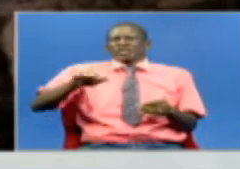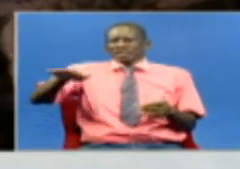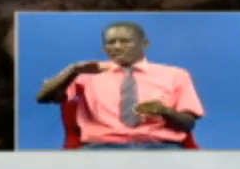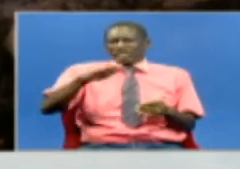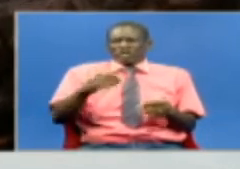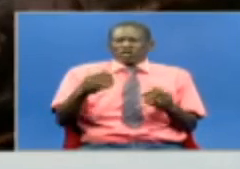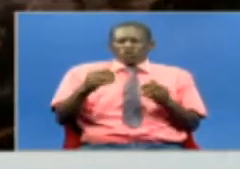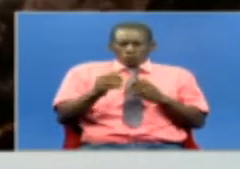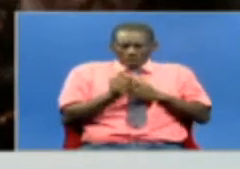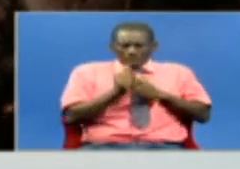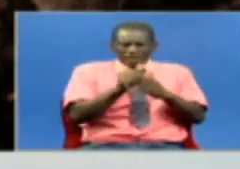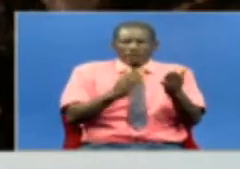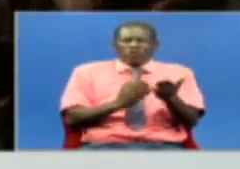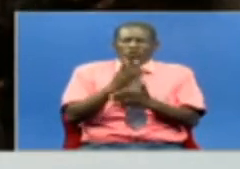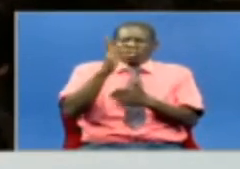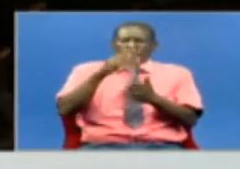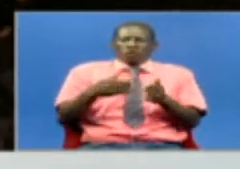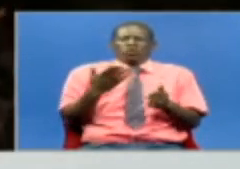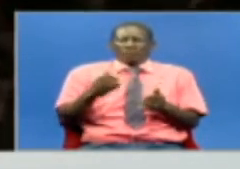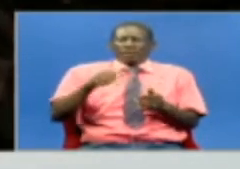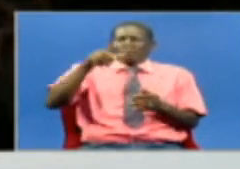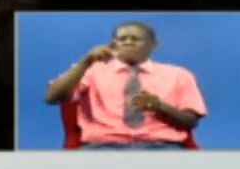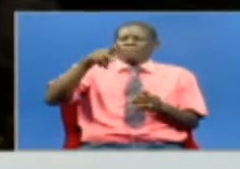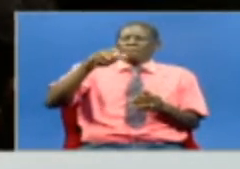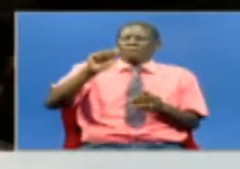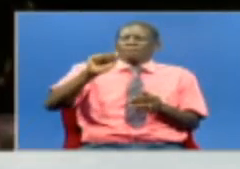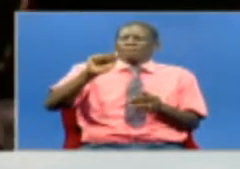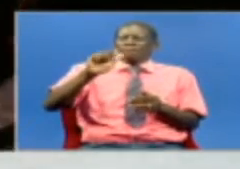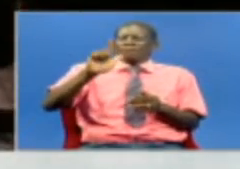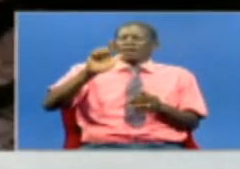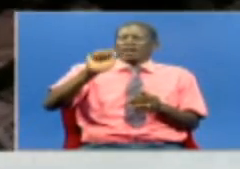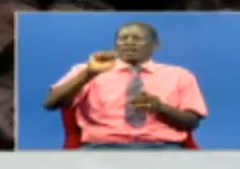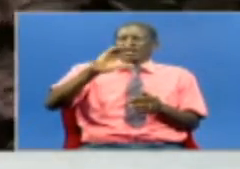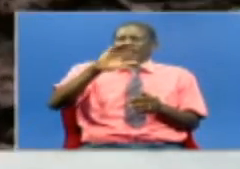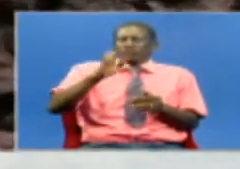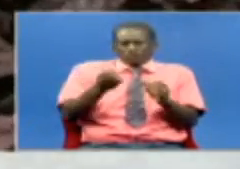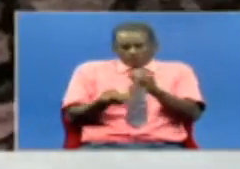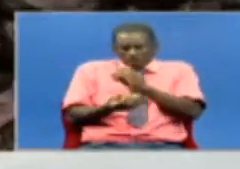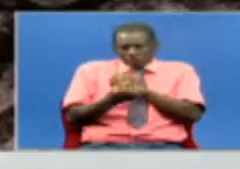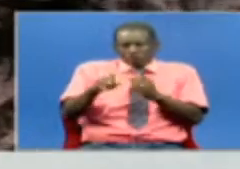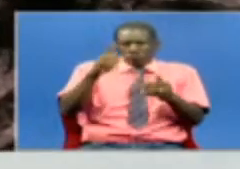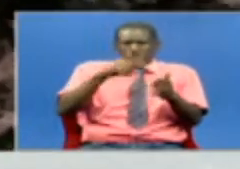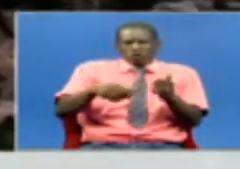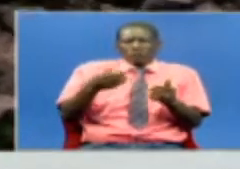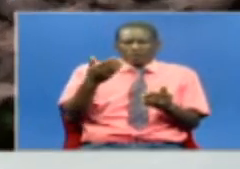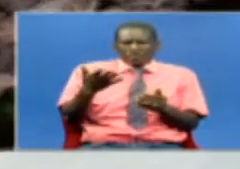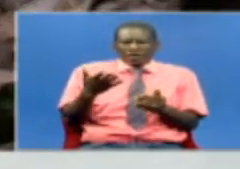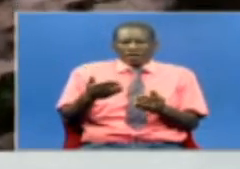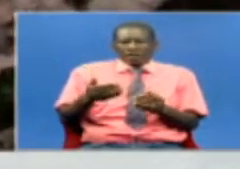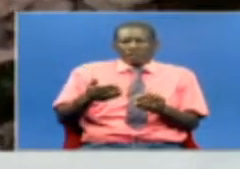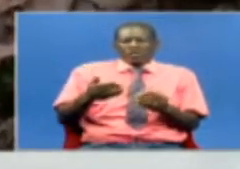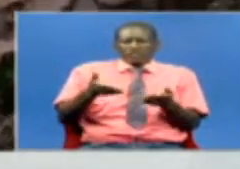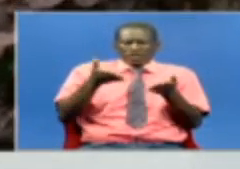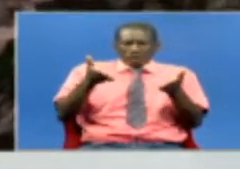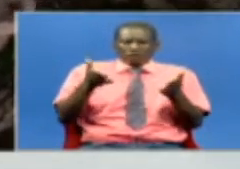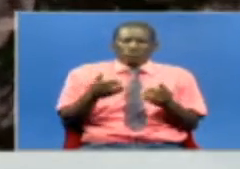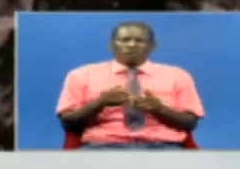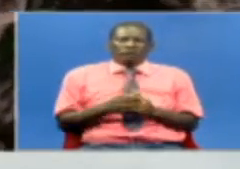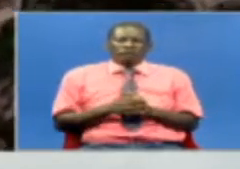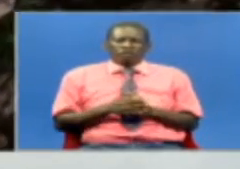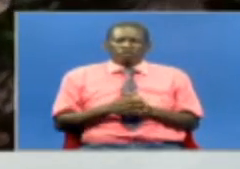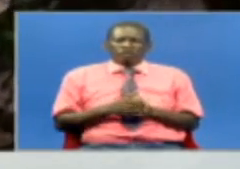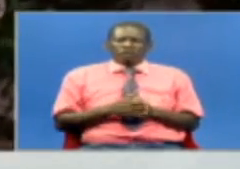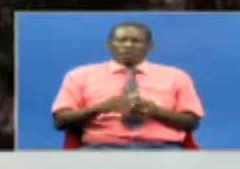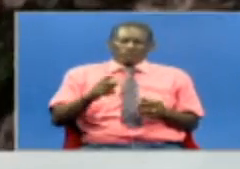taken through what used to be the palace with explanations of what has been remade now.